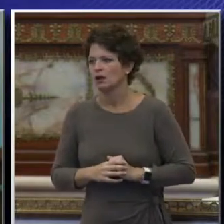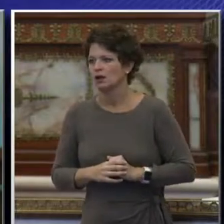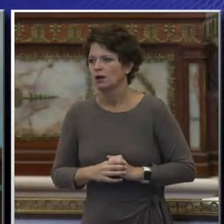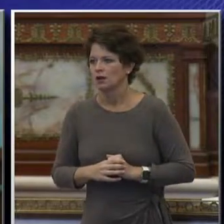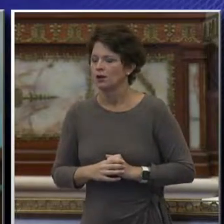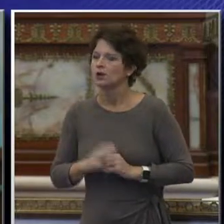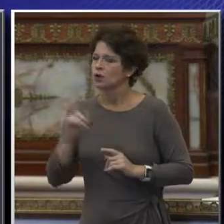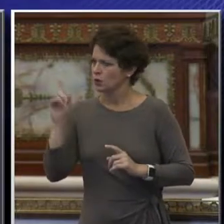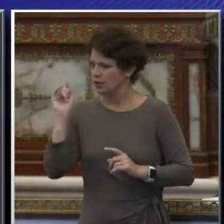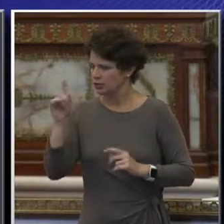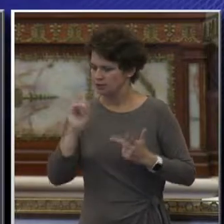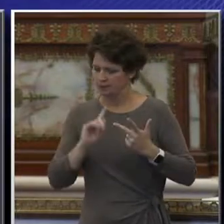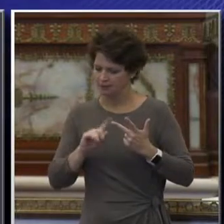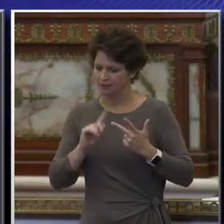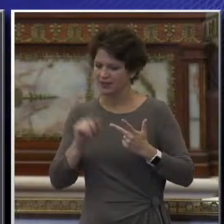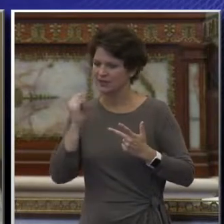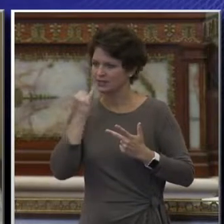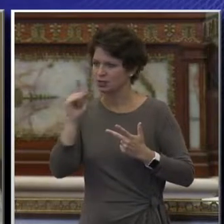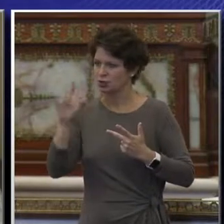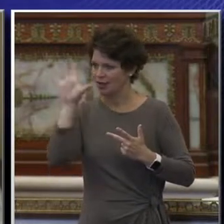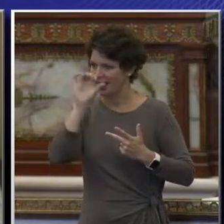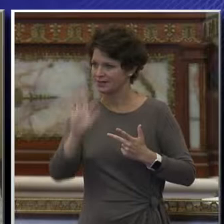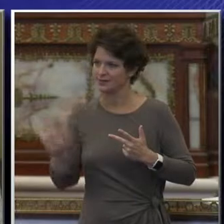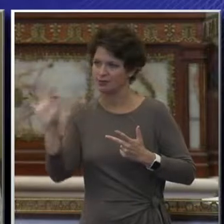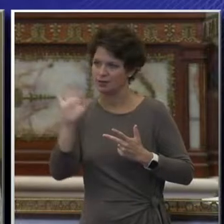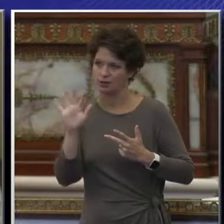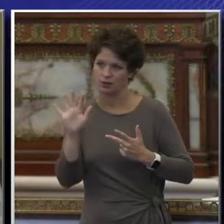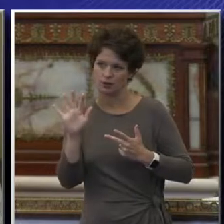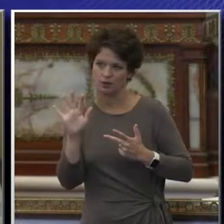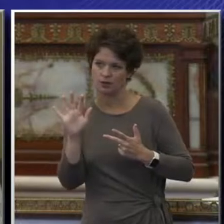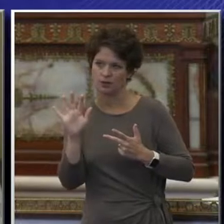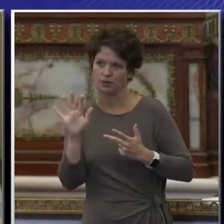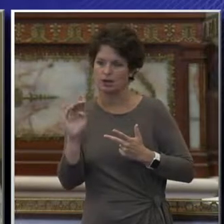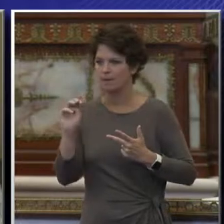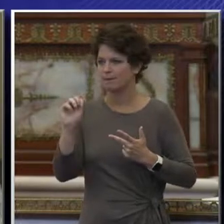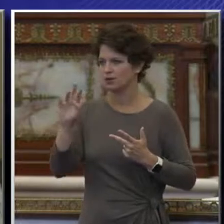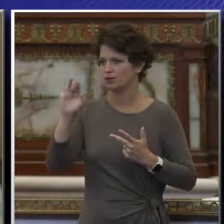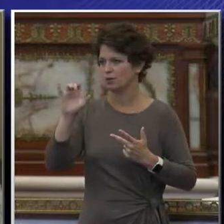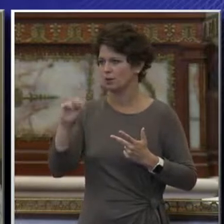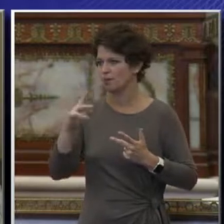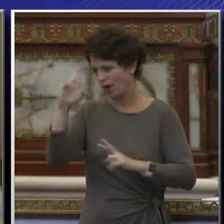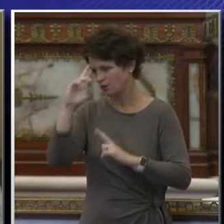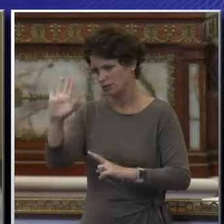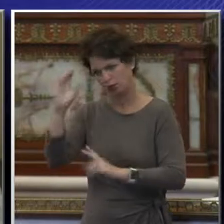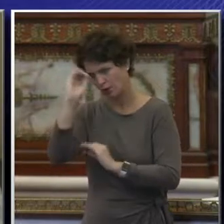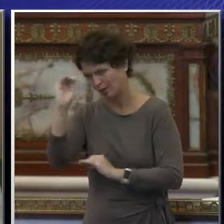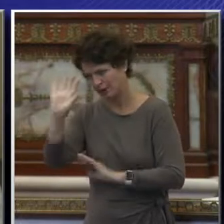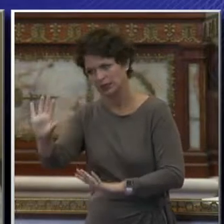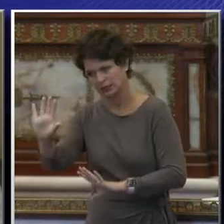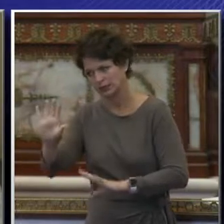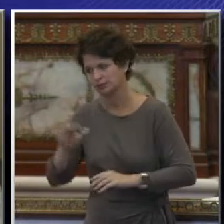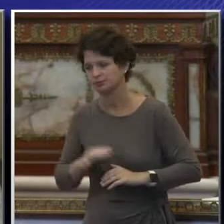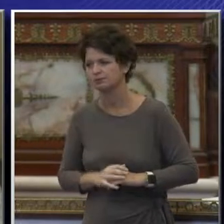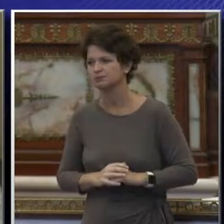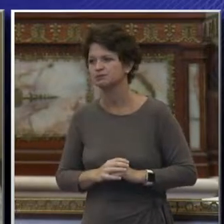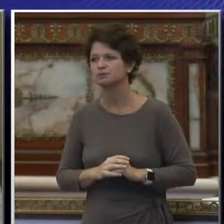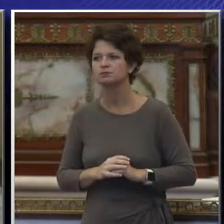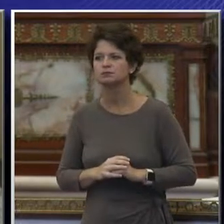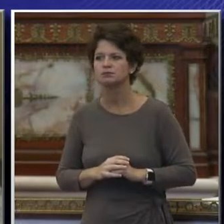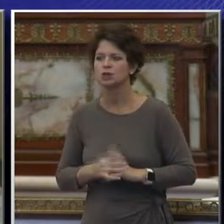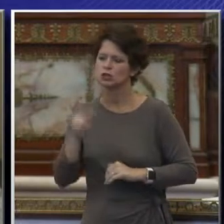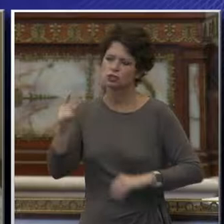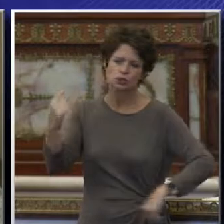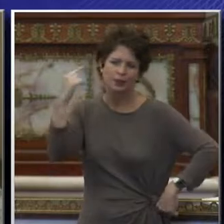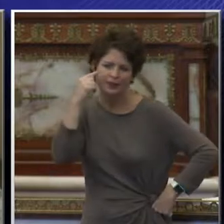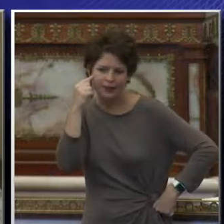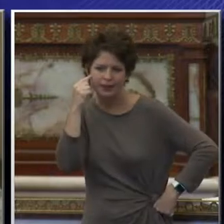Is it in your estimate, and I really want, Mr. Baum, I respect your opinion. Do you